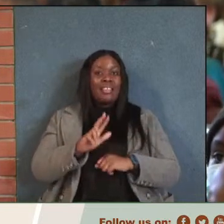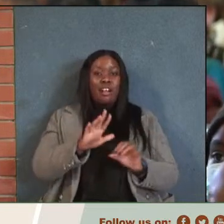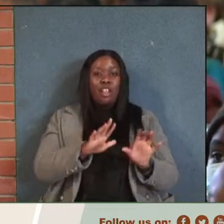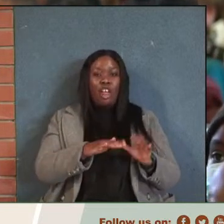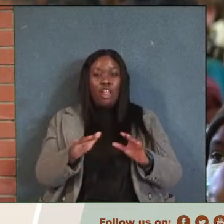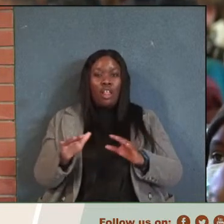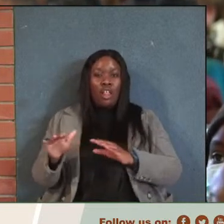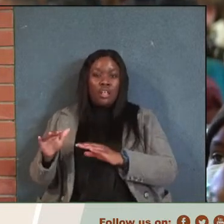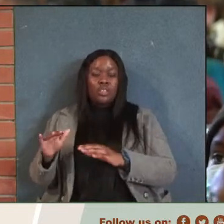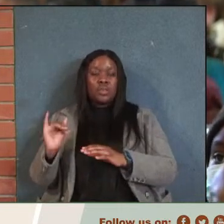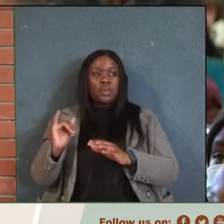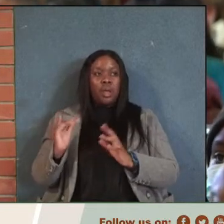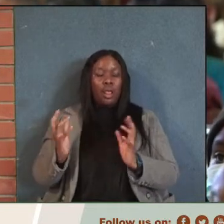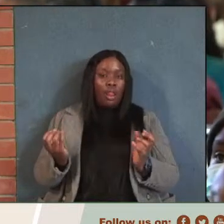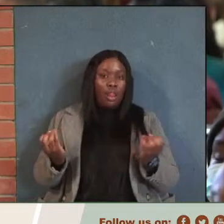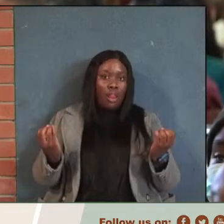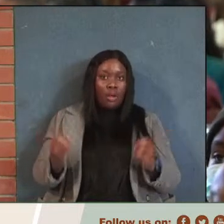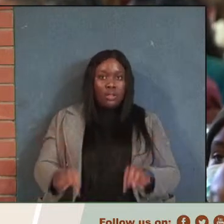This incident occurred in